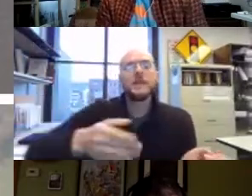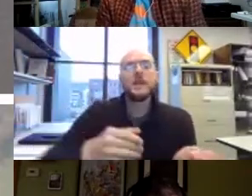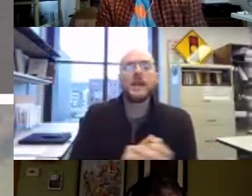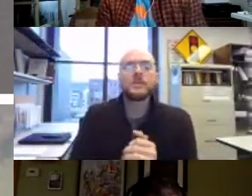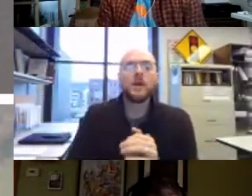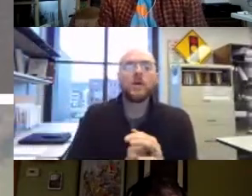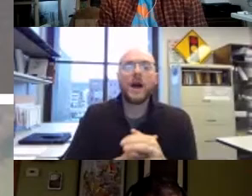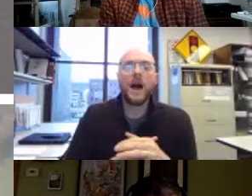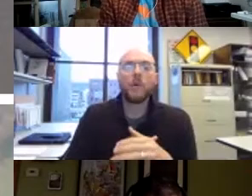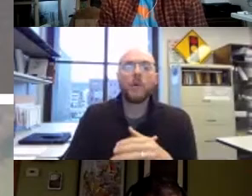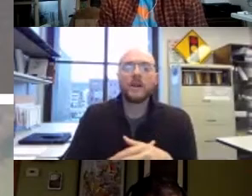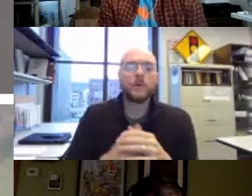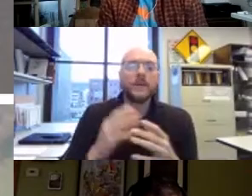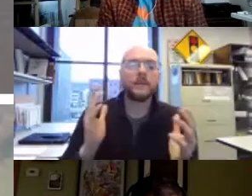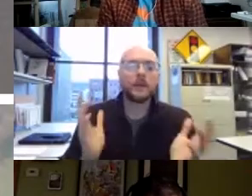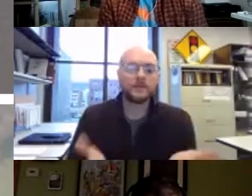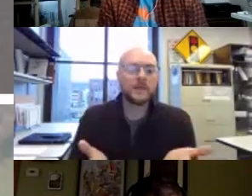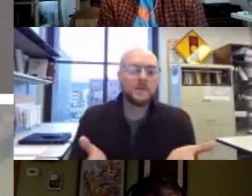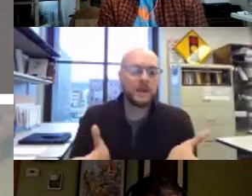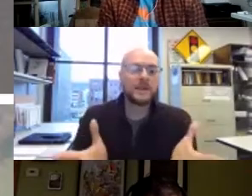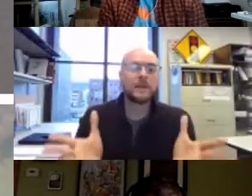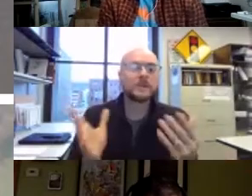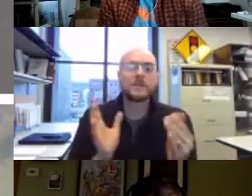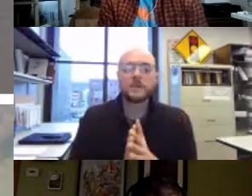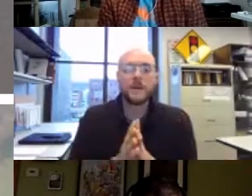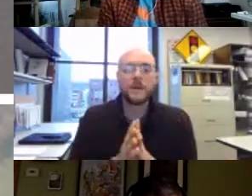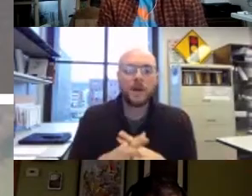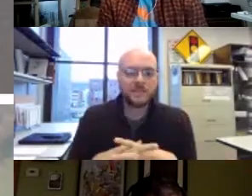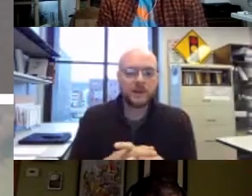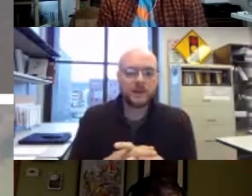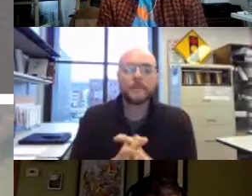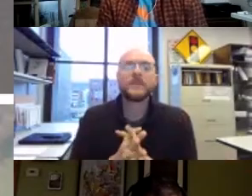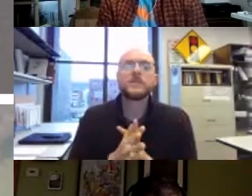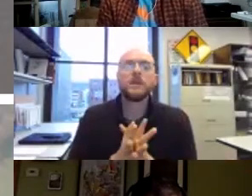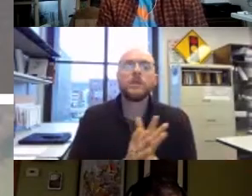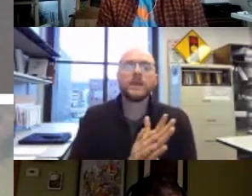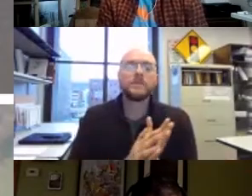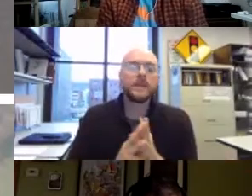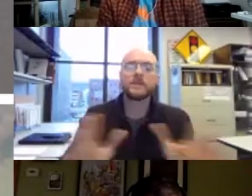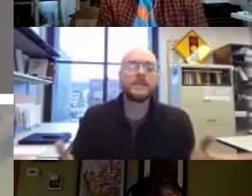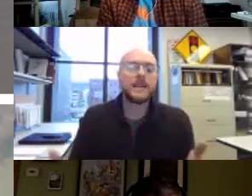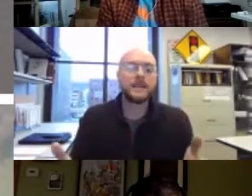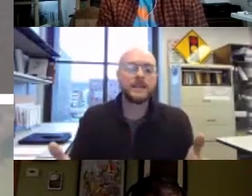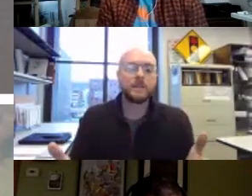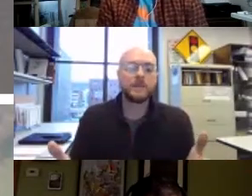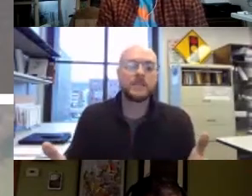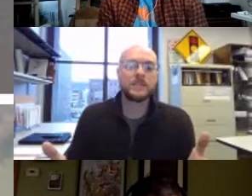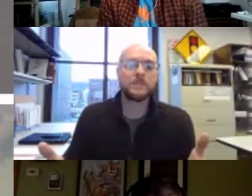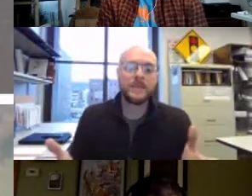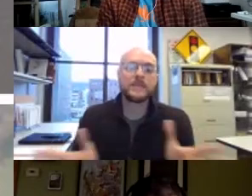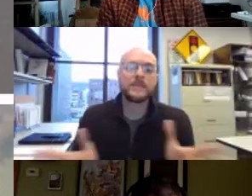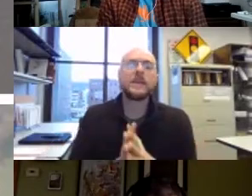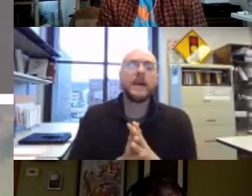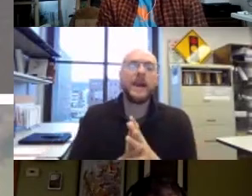streets. And so we heard from the community that there was concerns about loss of parking. And so we completely redesigned